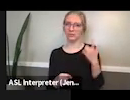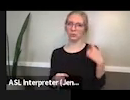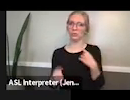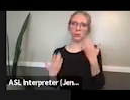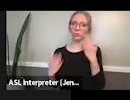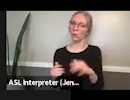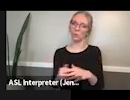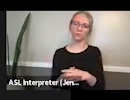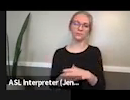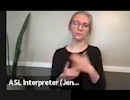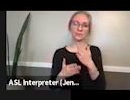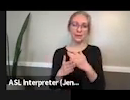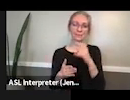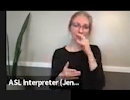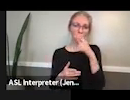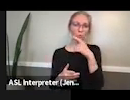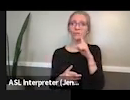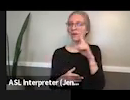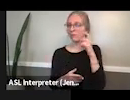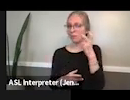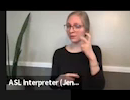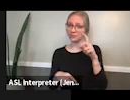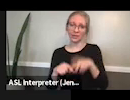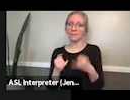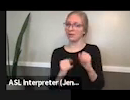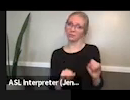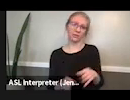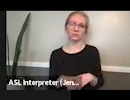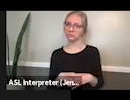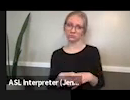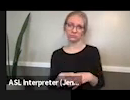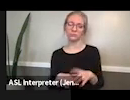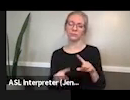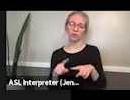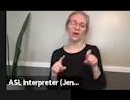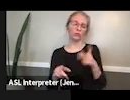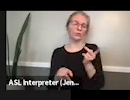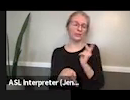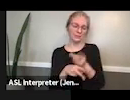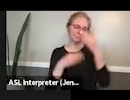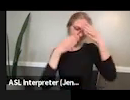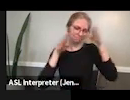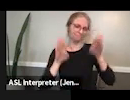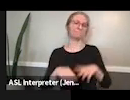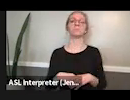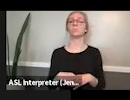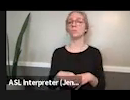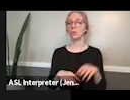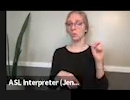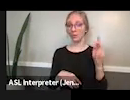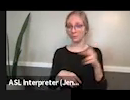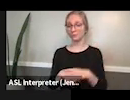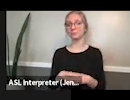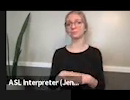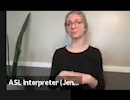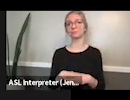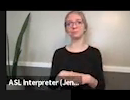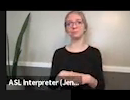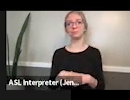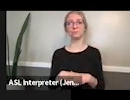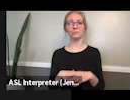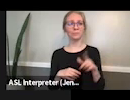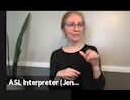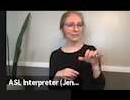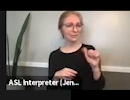some kids who have deafblindness can't be independent, but we have to keep the door open. Okay. Lisa, you want to